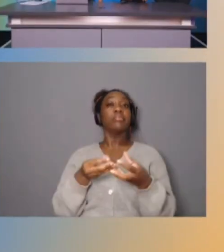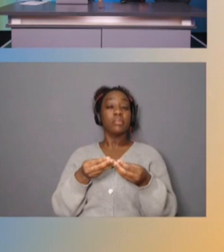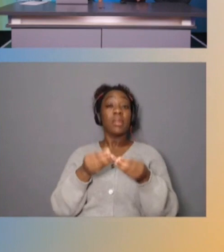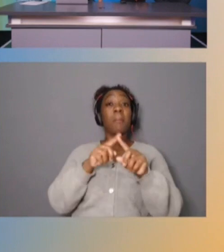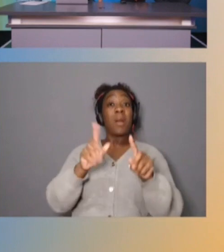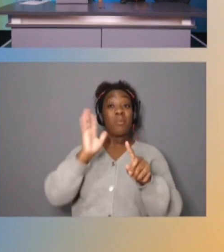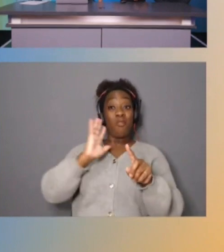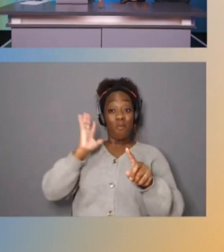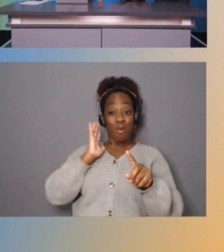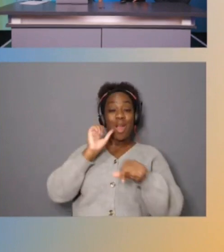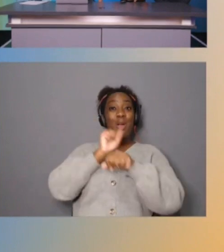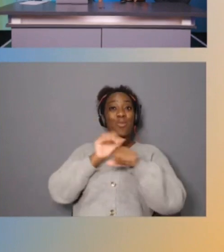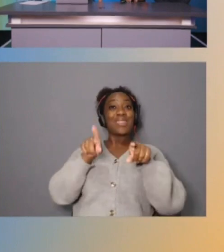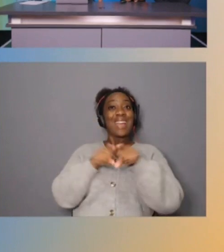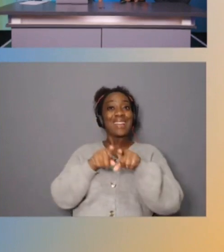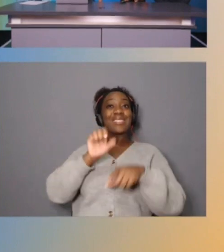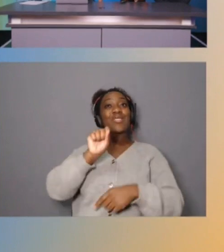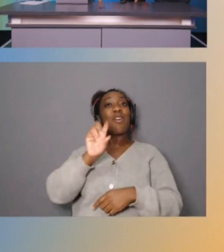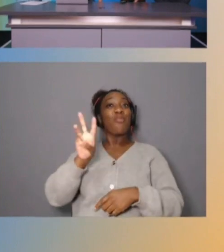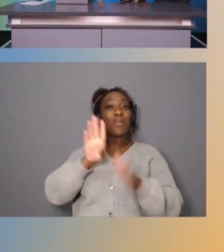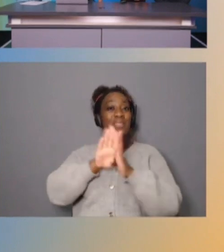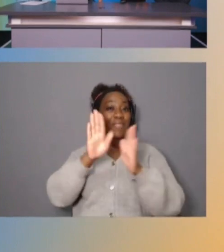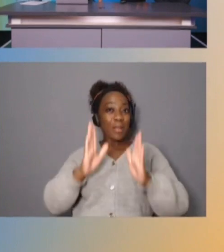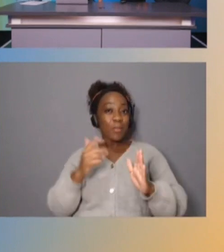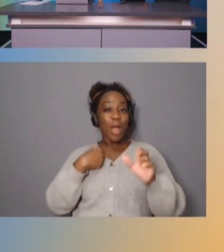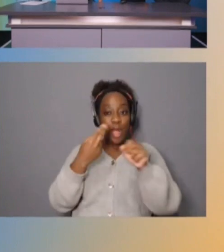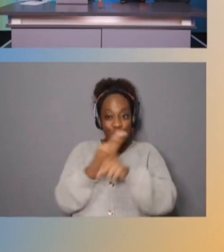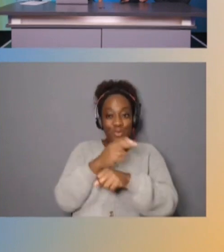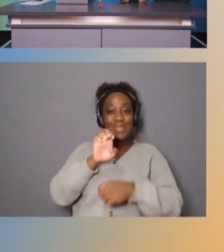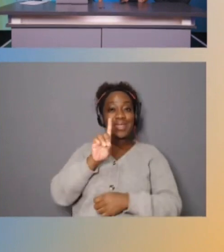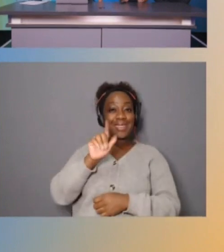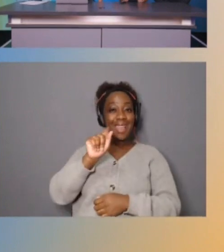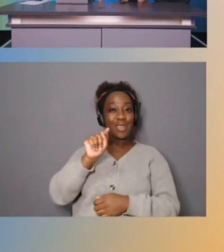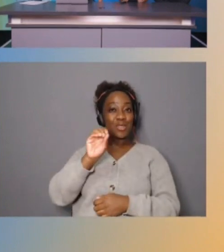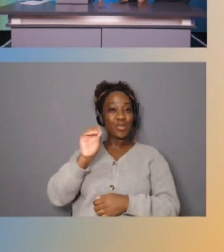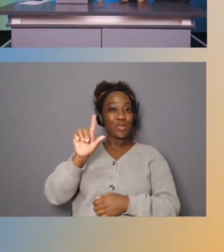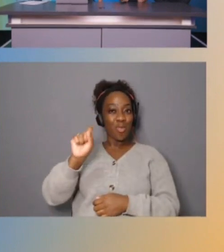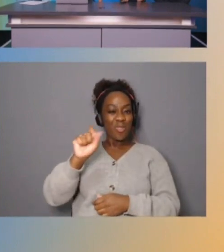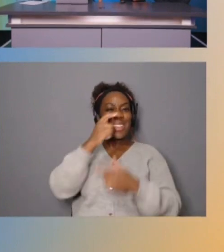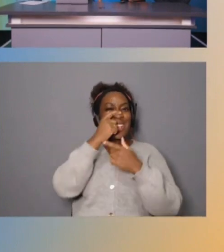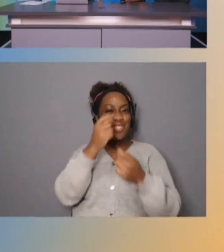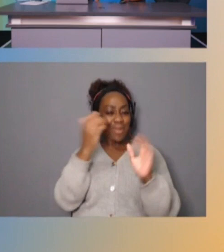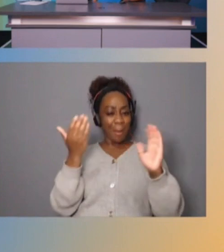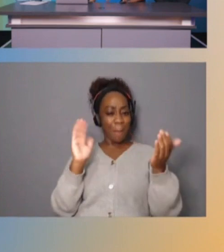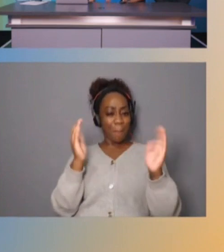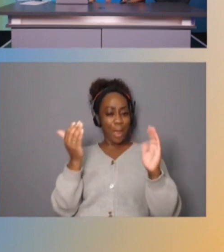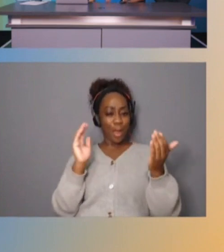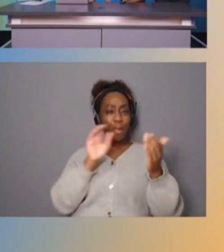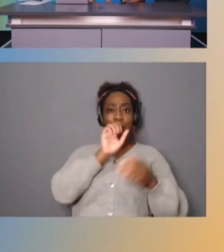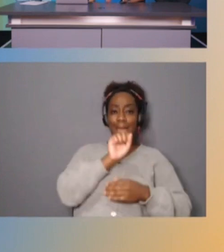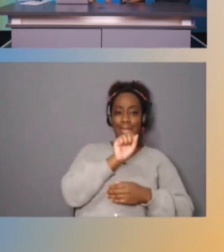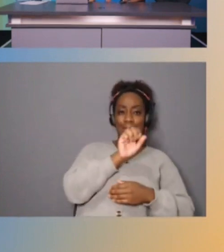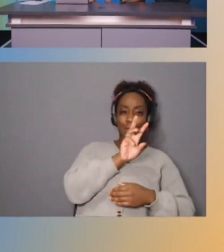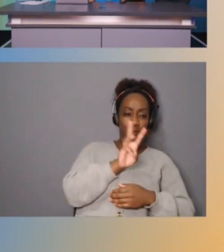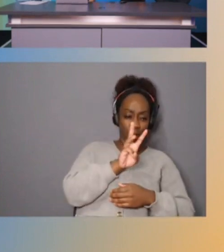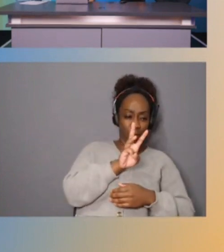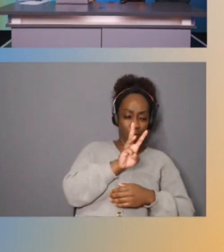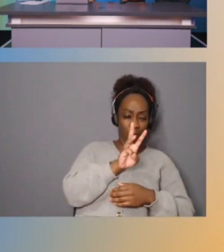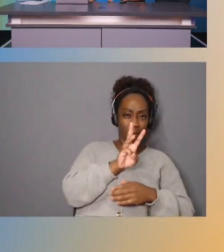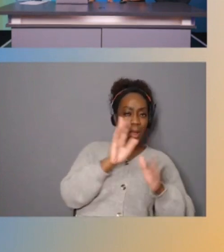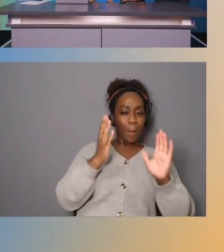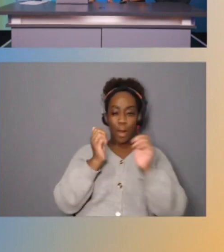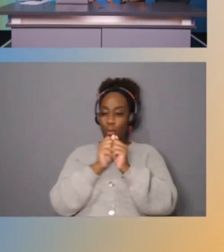EDA tools, it was interesting to compare what happens in software development to what happens in EDA or chip